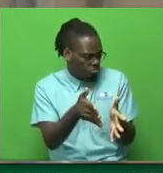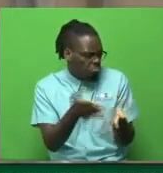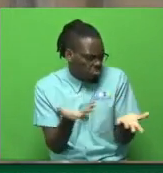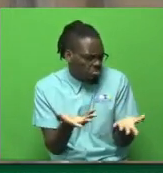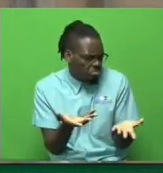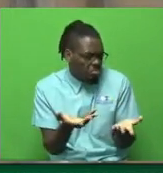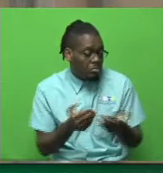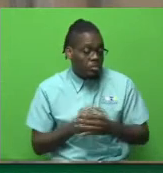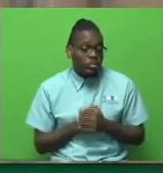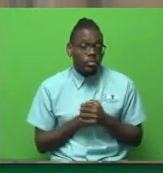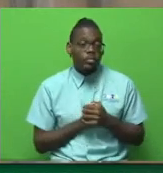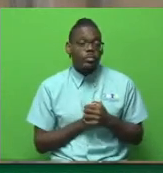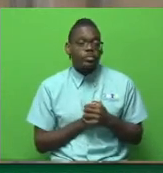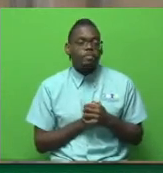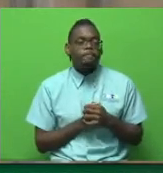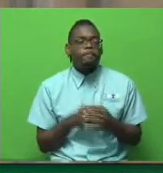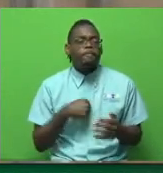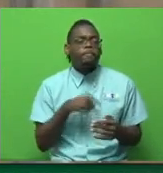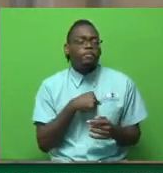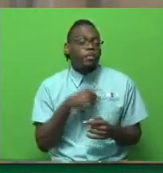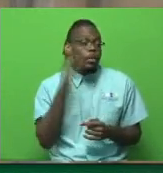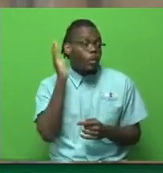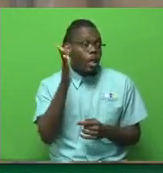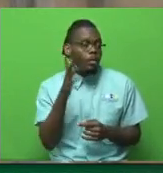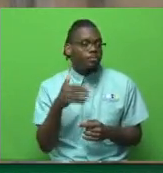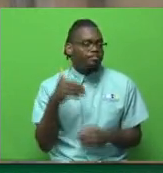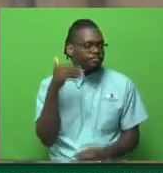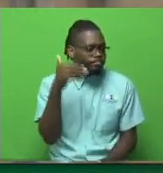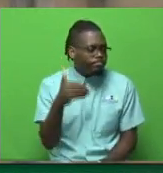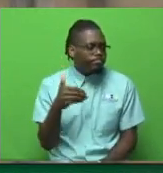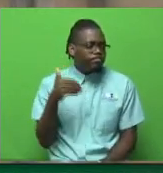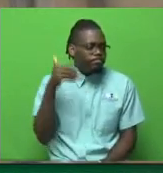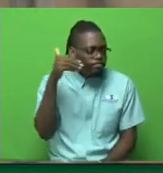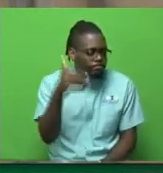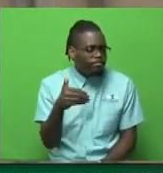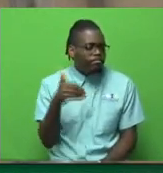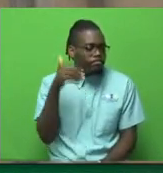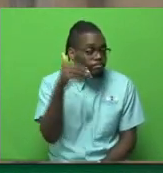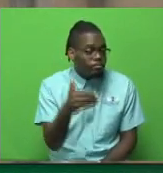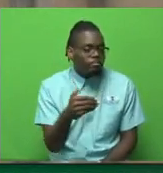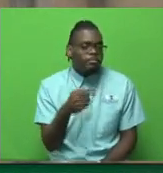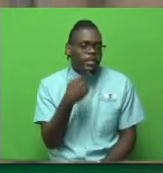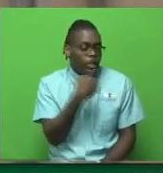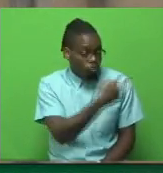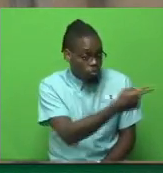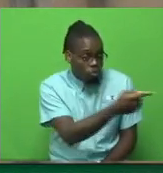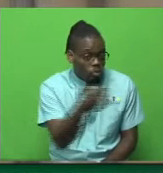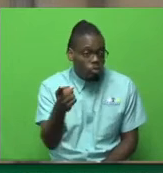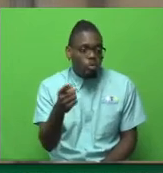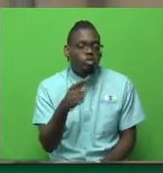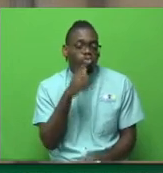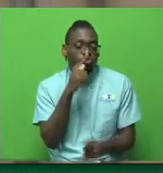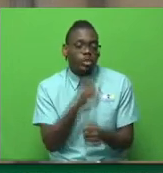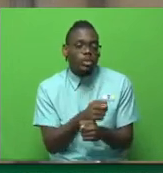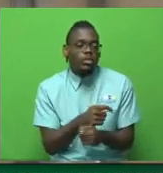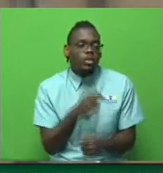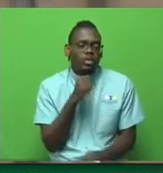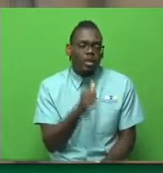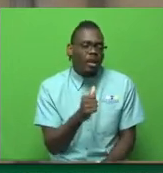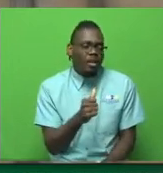we will always on this side tell the country the truth we will never lie to